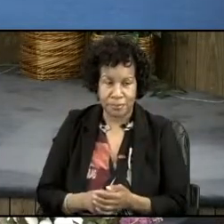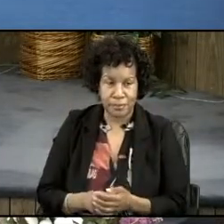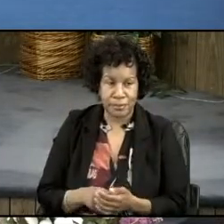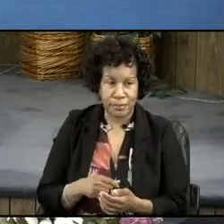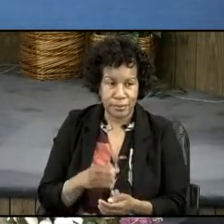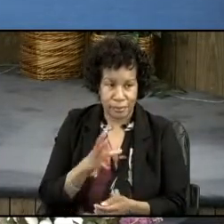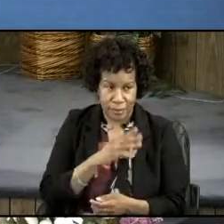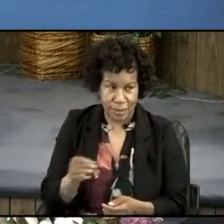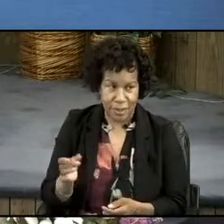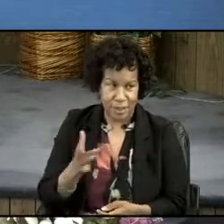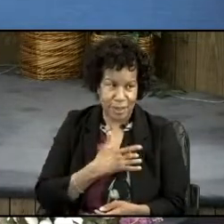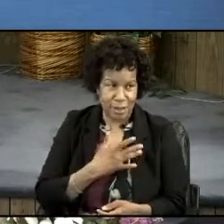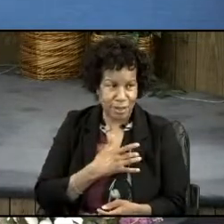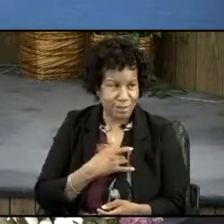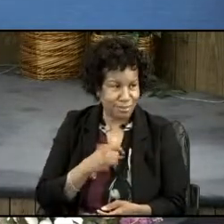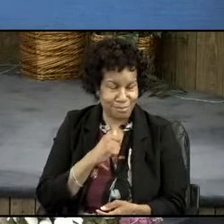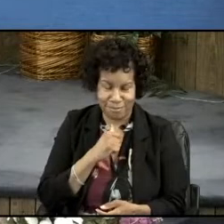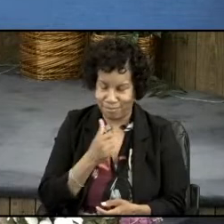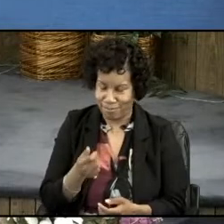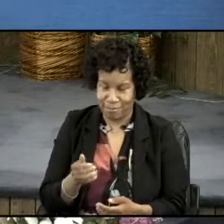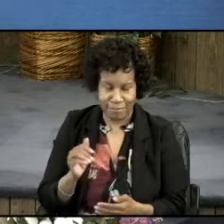just ain't in it.